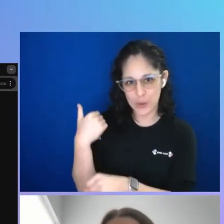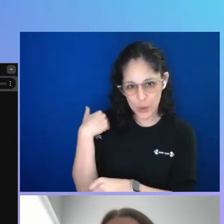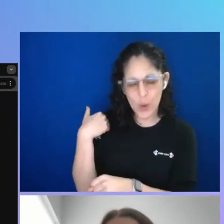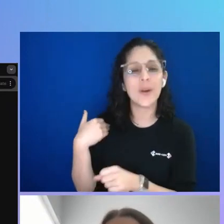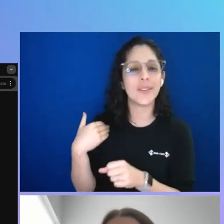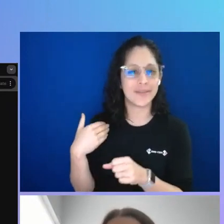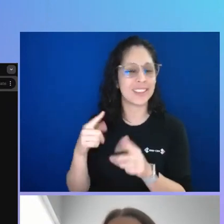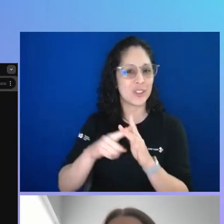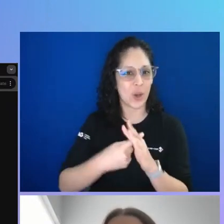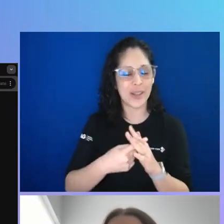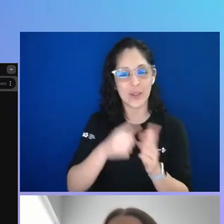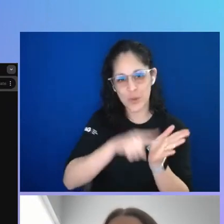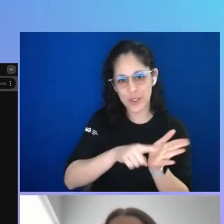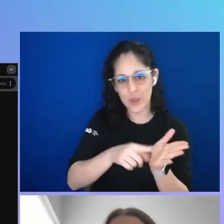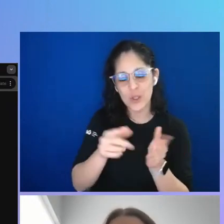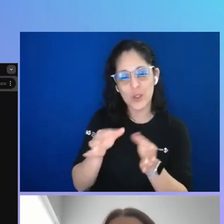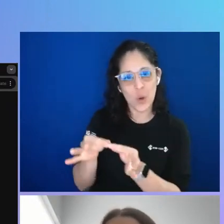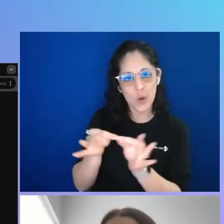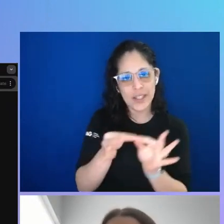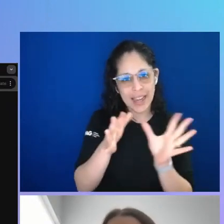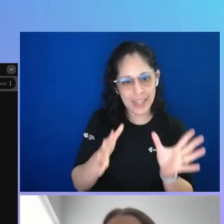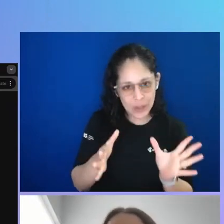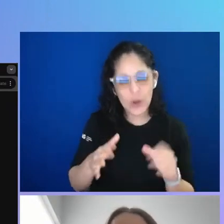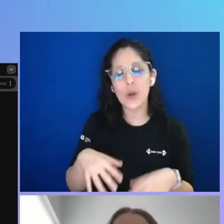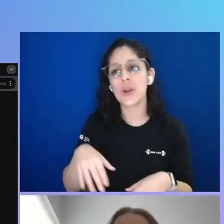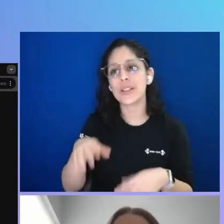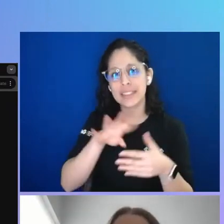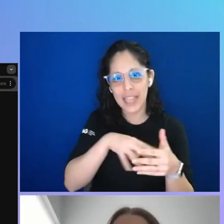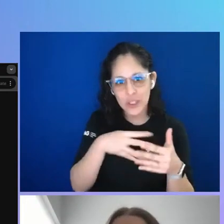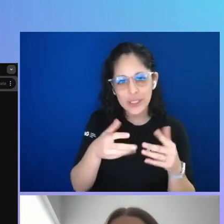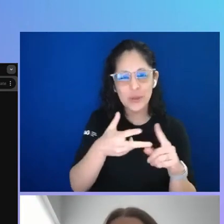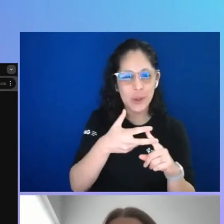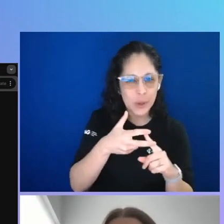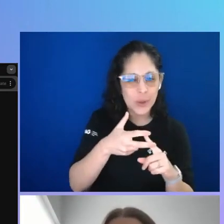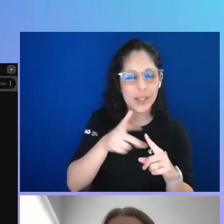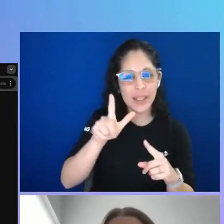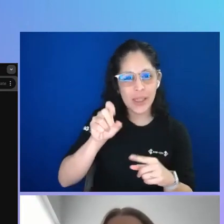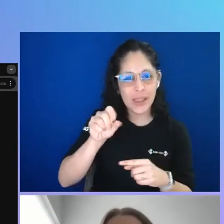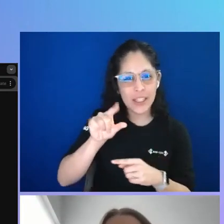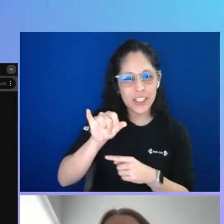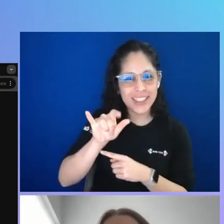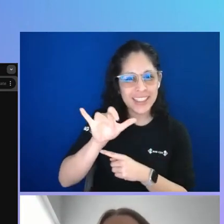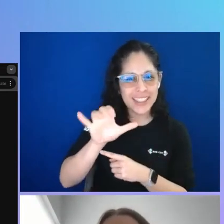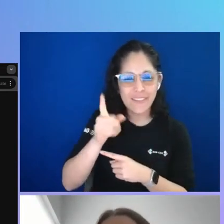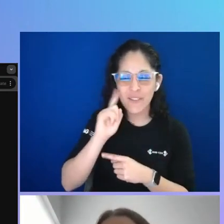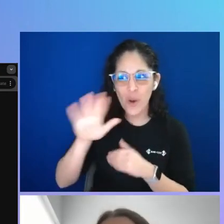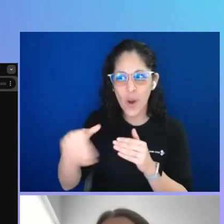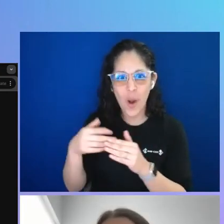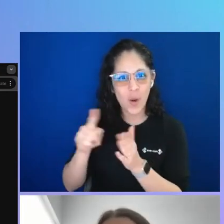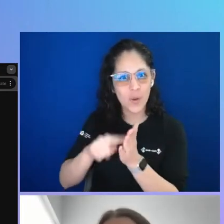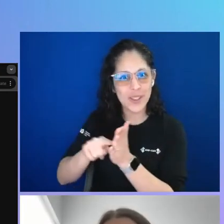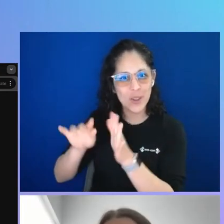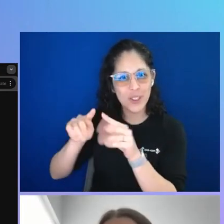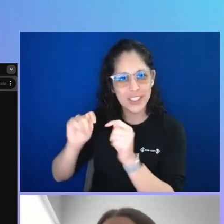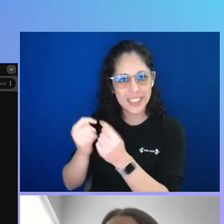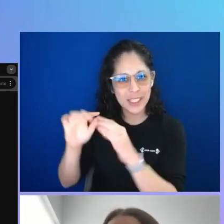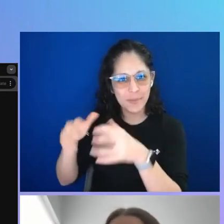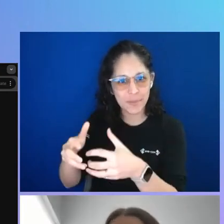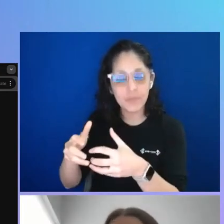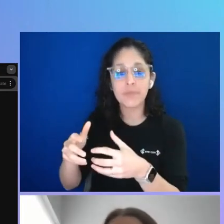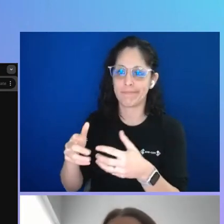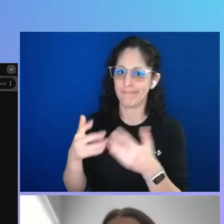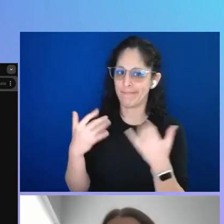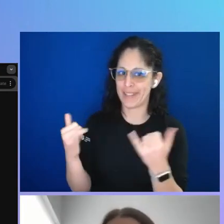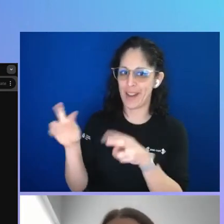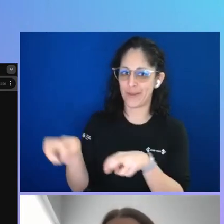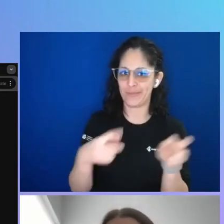coordinator, so handling all the participant logistics, scheduling, recruiting for all of our researchers. But since then, I've switched over to the